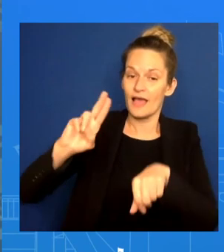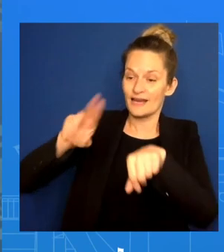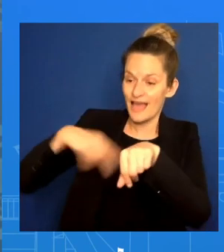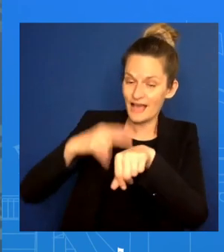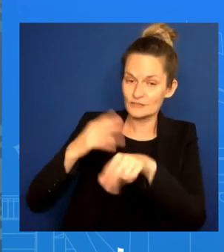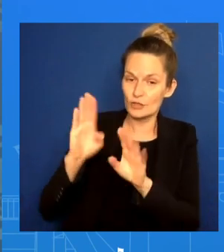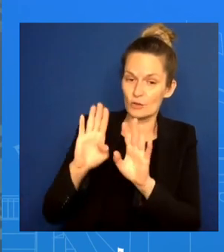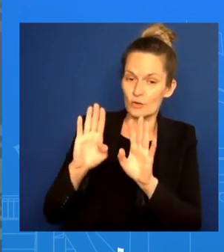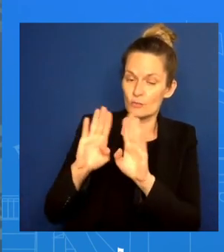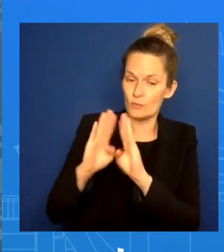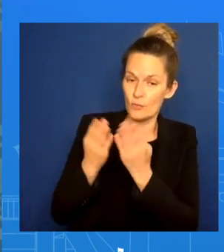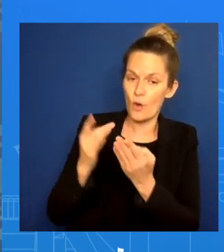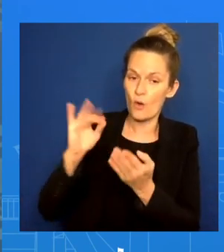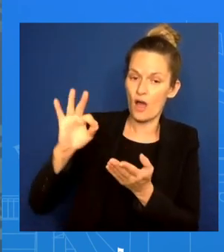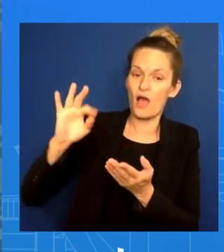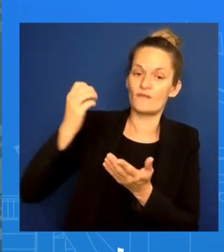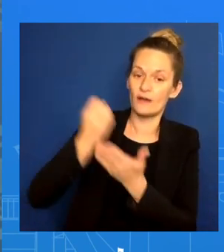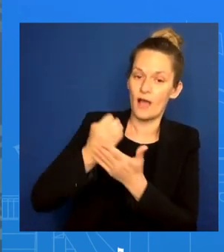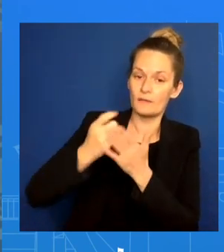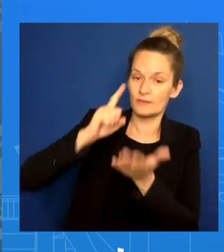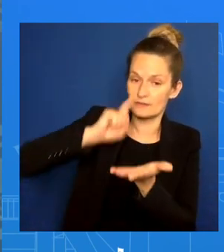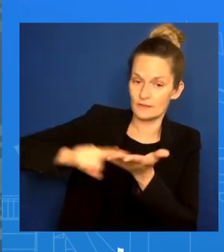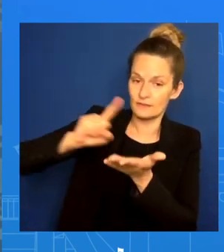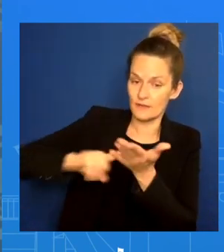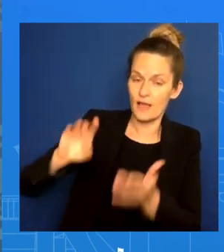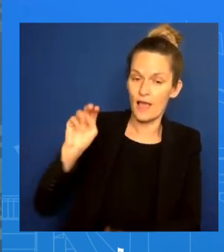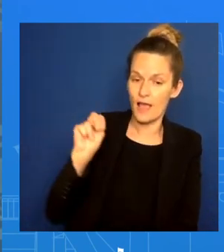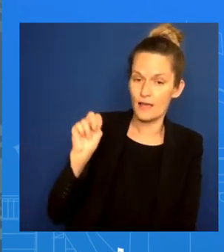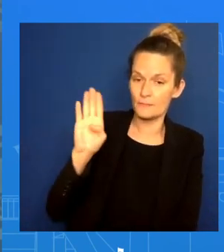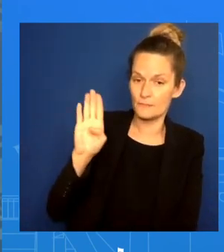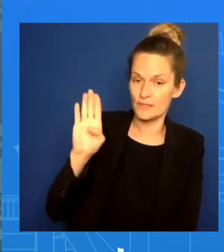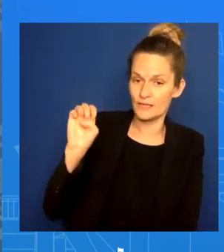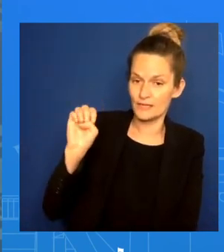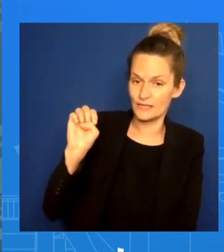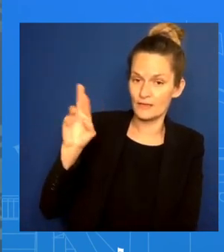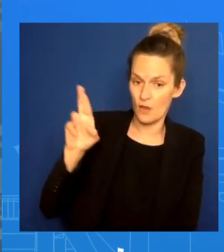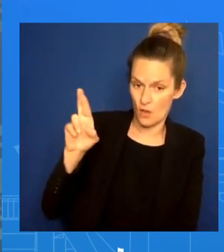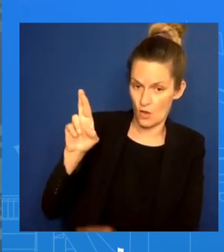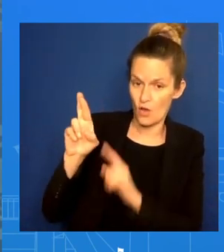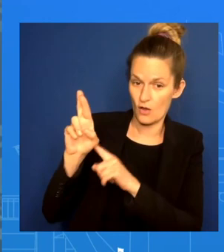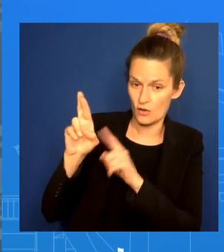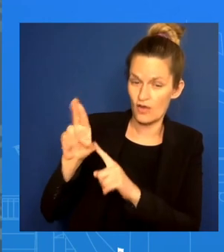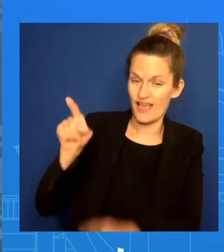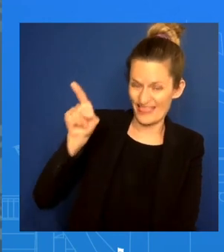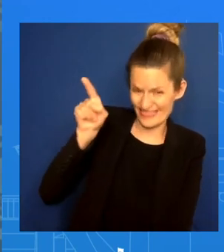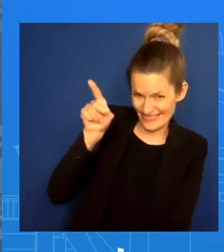more broadly, as I just laid out. And so that's what we would point you to.